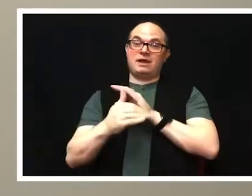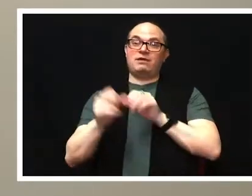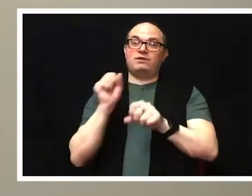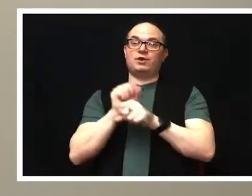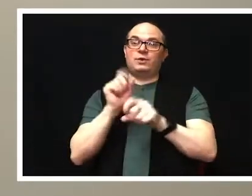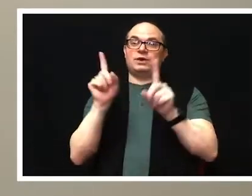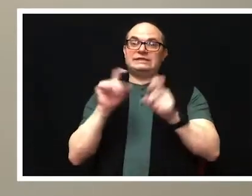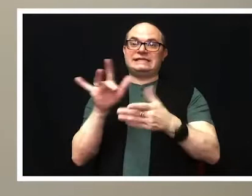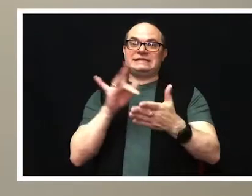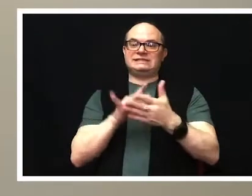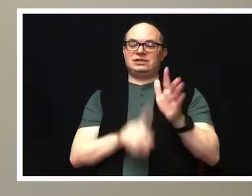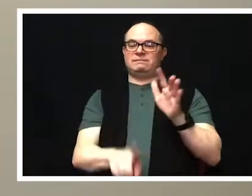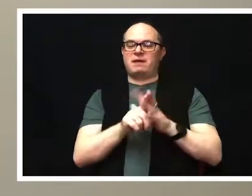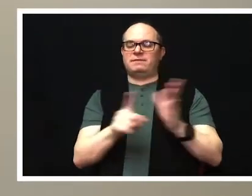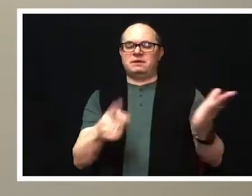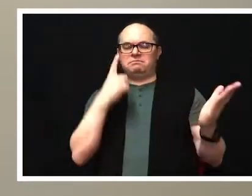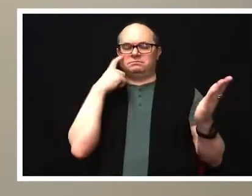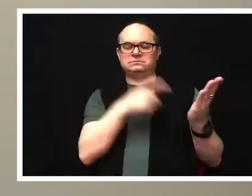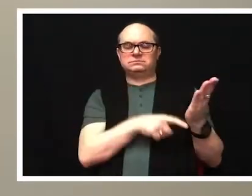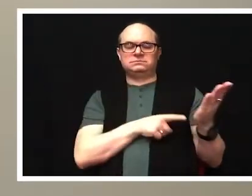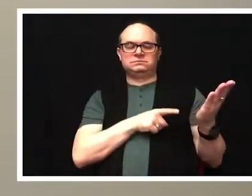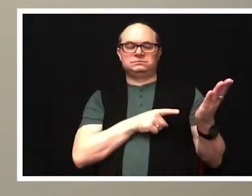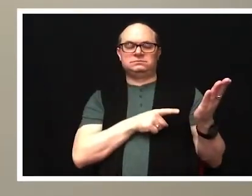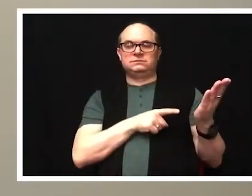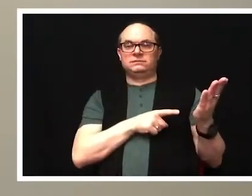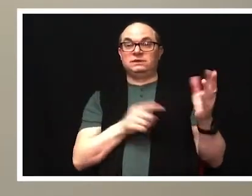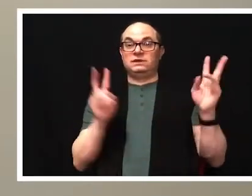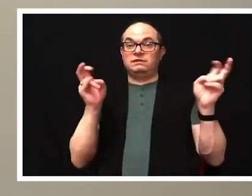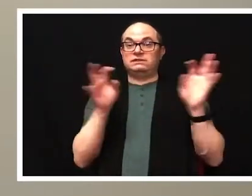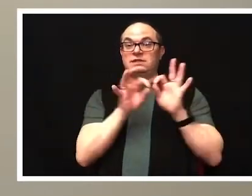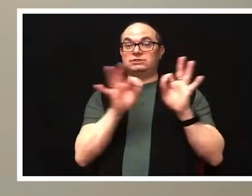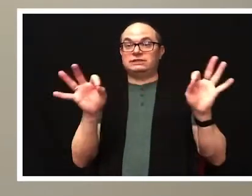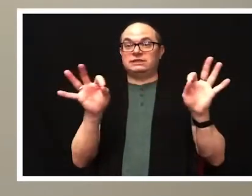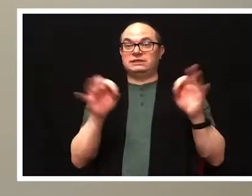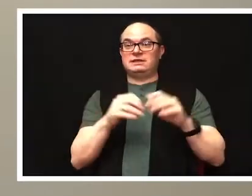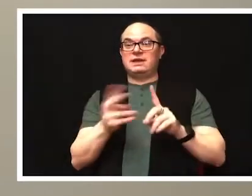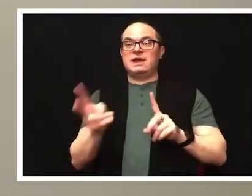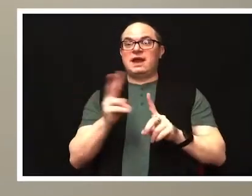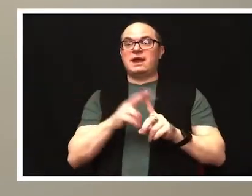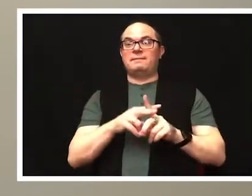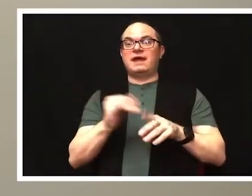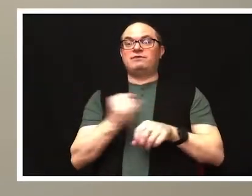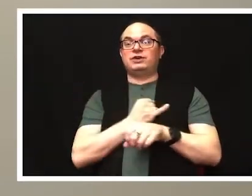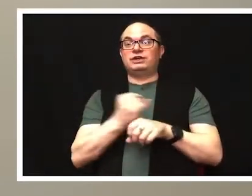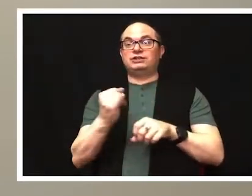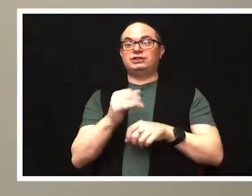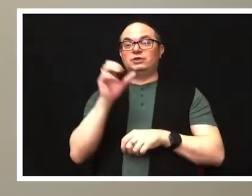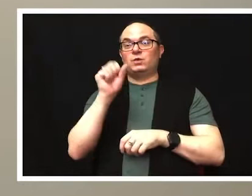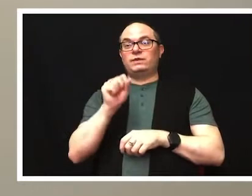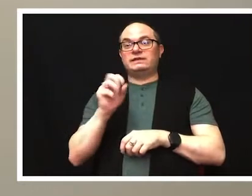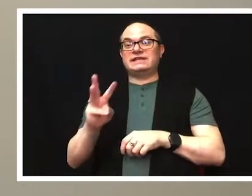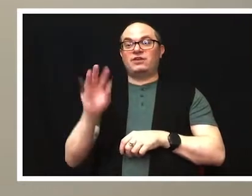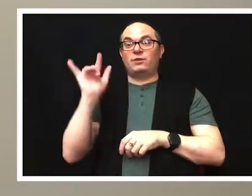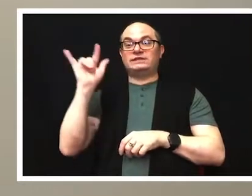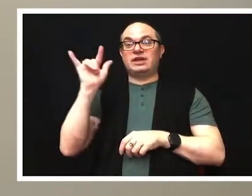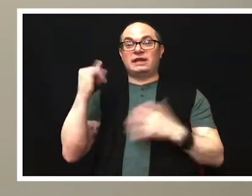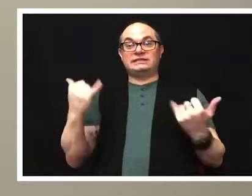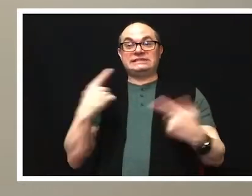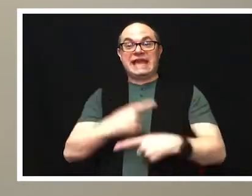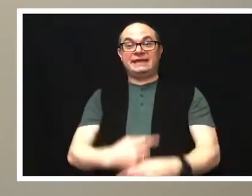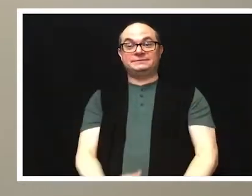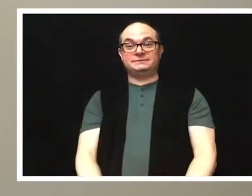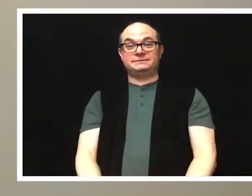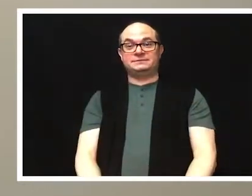and Testing Center popped up and immediately piqued my interest. The subject line read, apply for an internship with Southwest Airlines